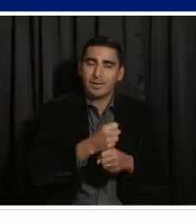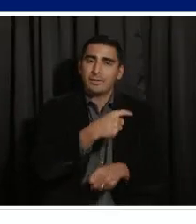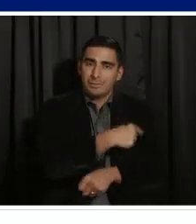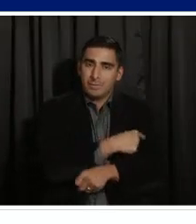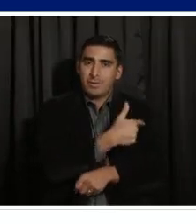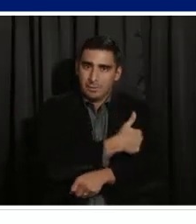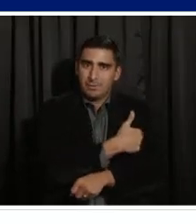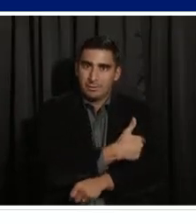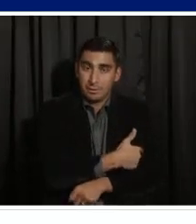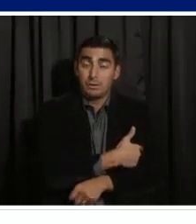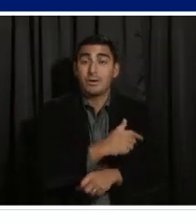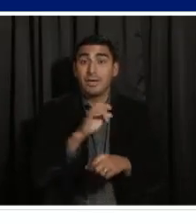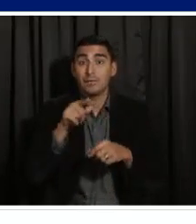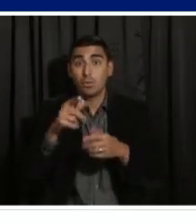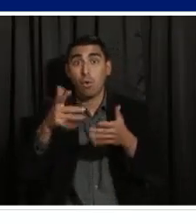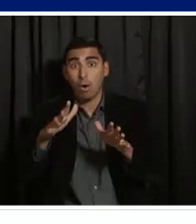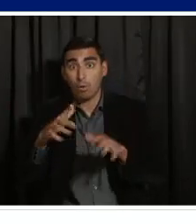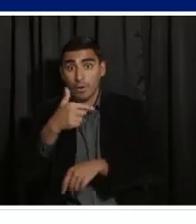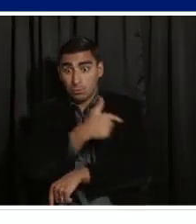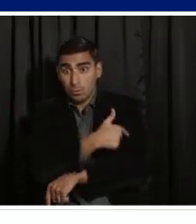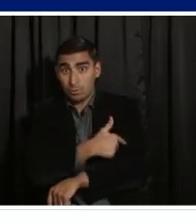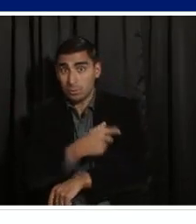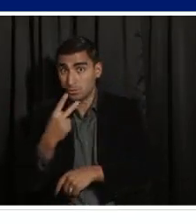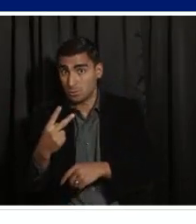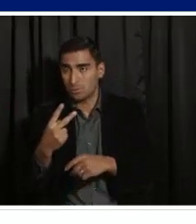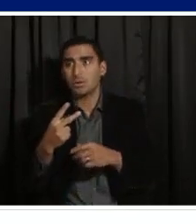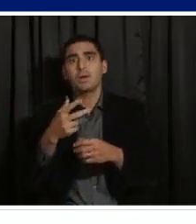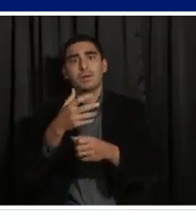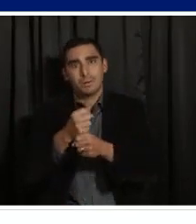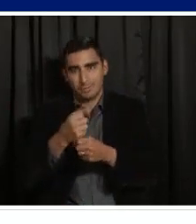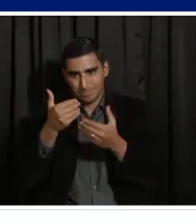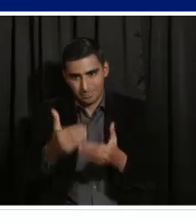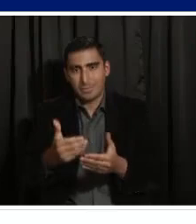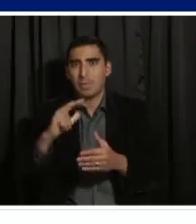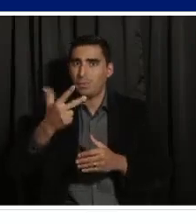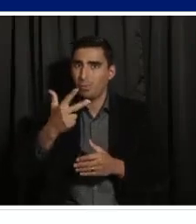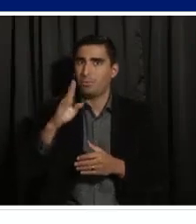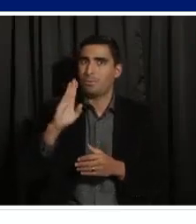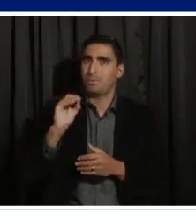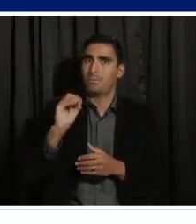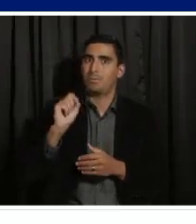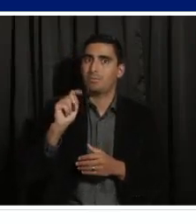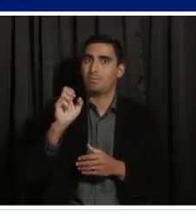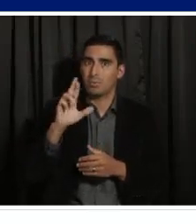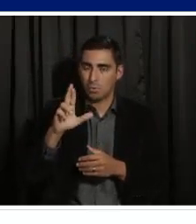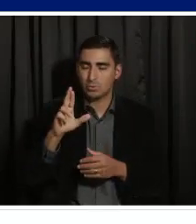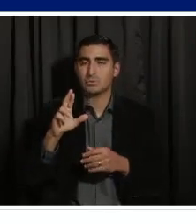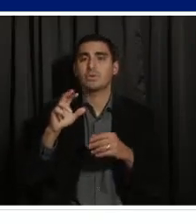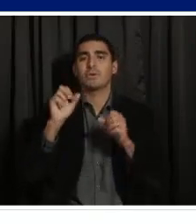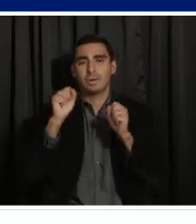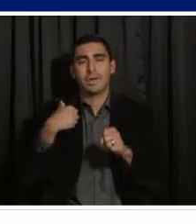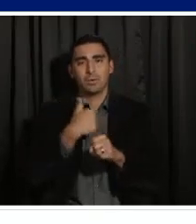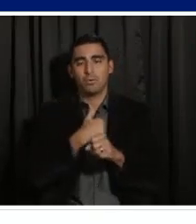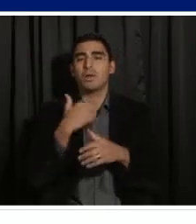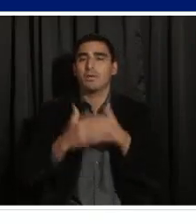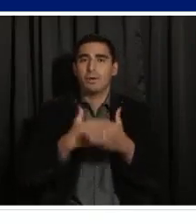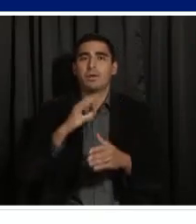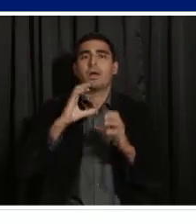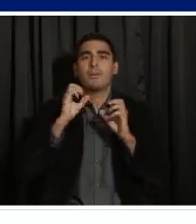as possible. Our healthcare workers on the front line deserve that from all Coloradans so that we can get back to our way of life. Thank